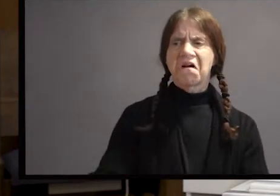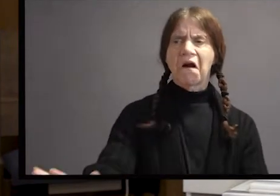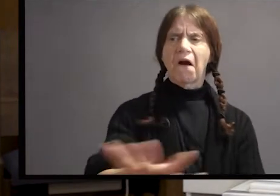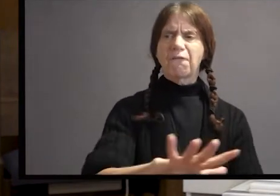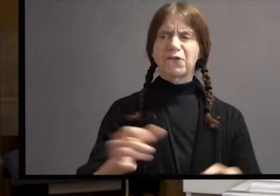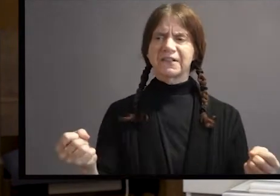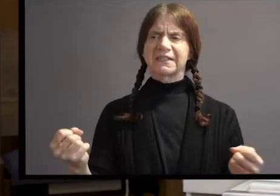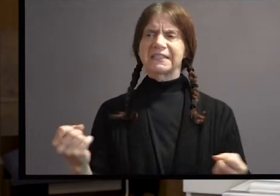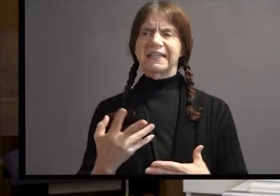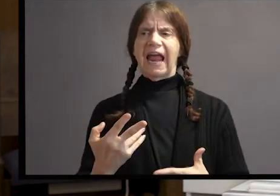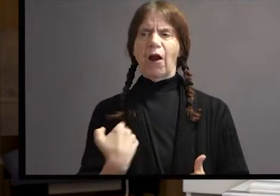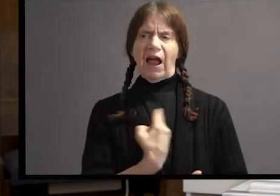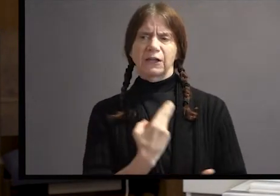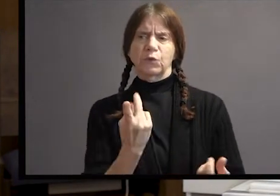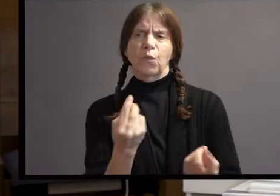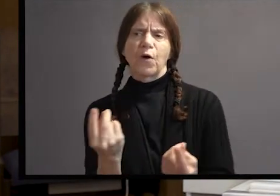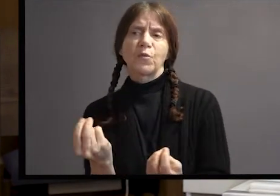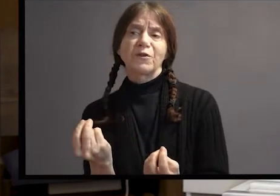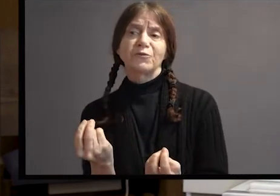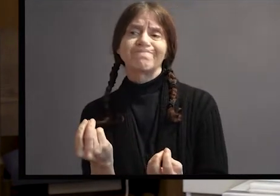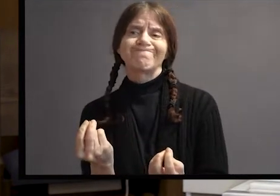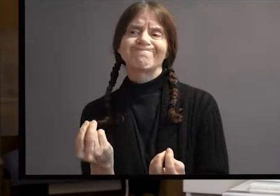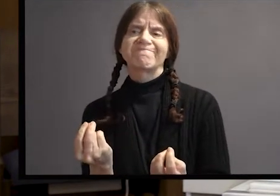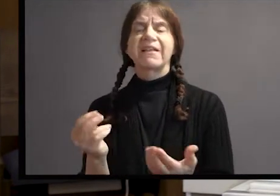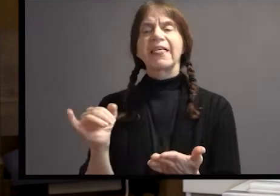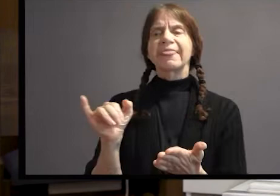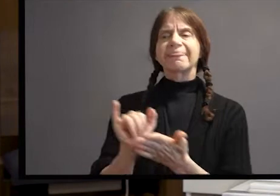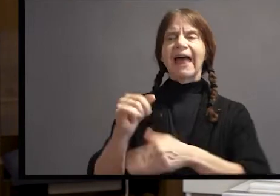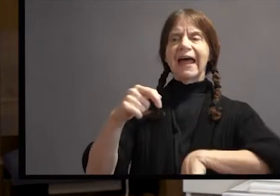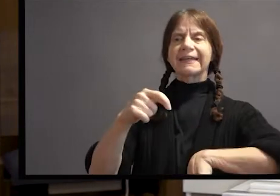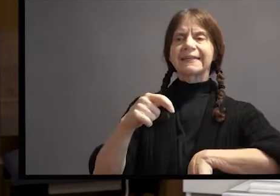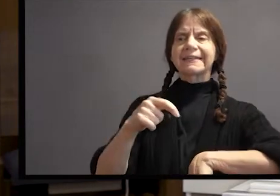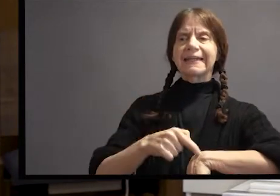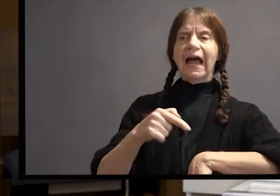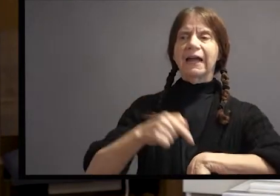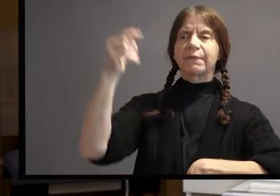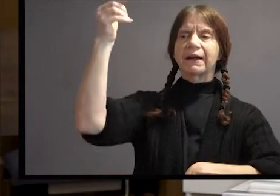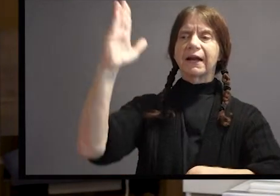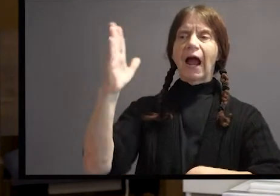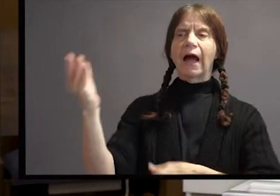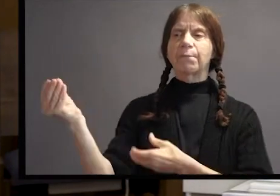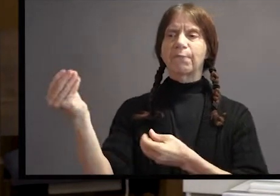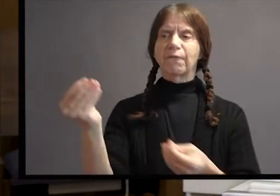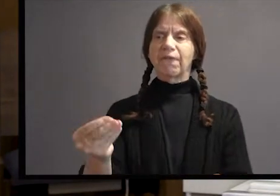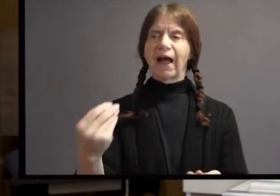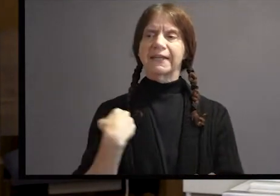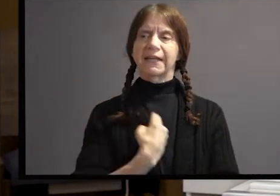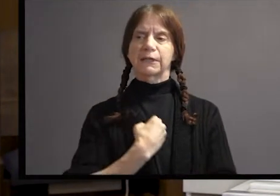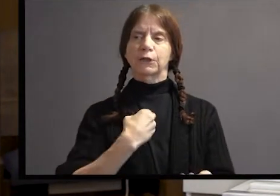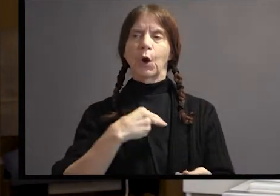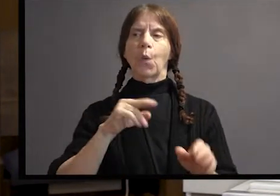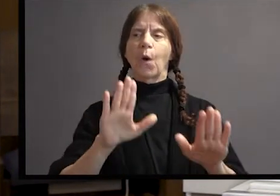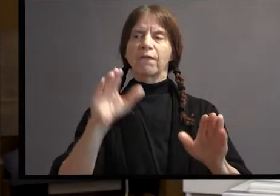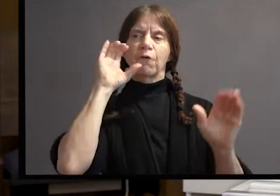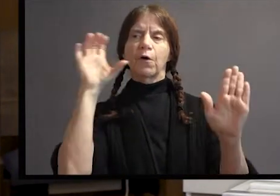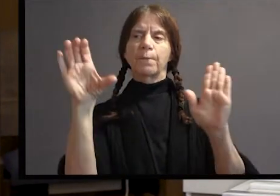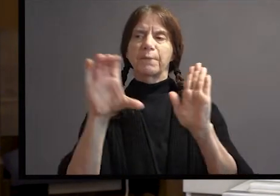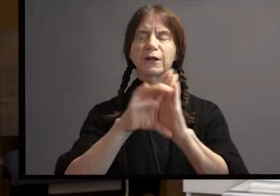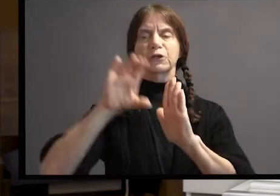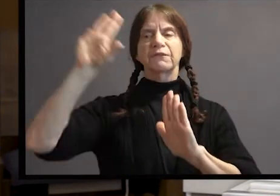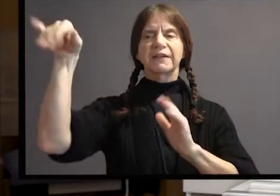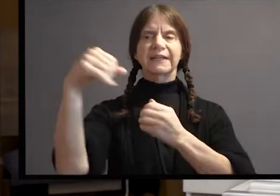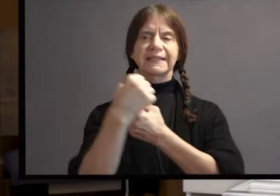In those times, God provides us with a wonderful image of his love for us when Jesus tells